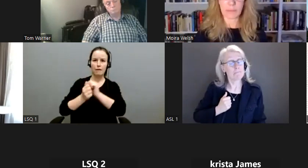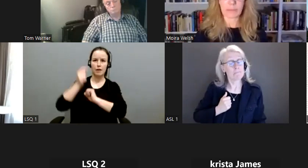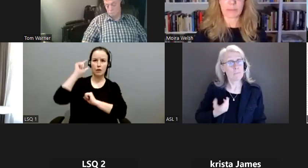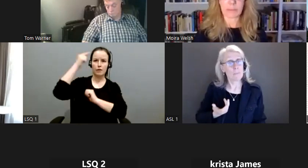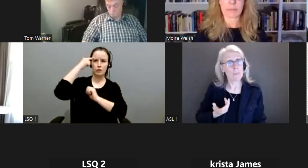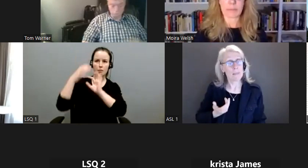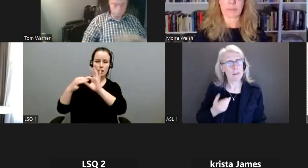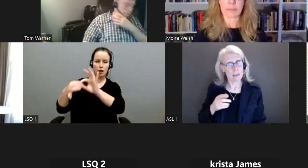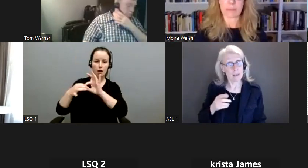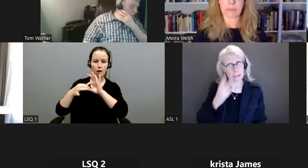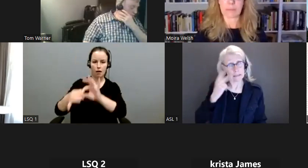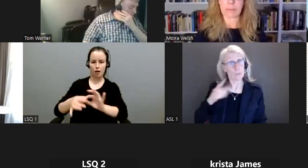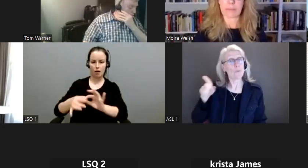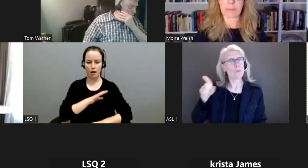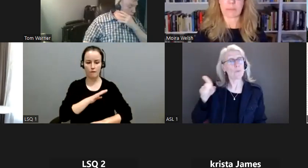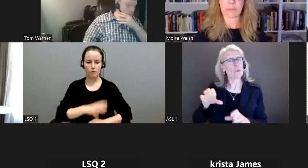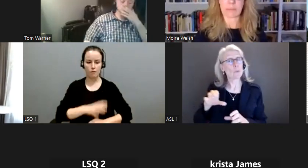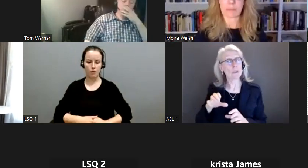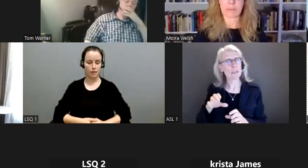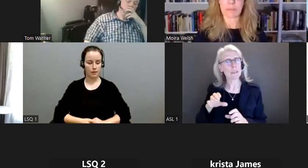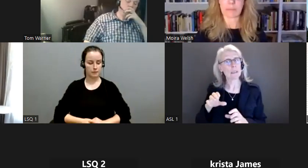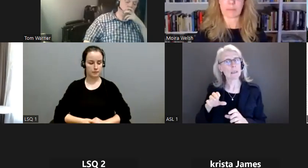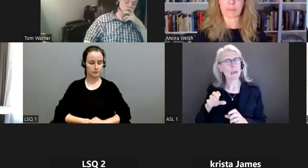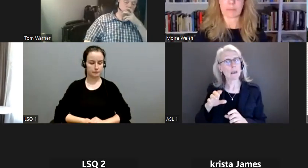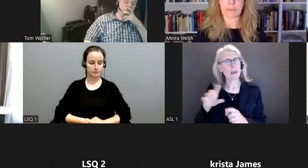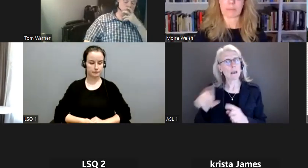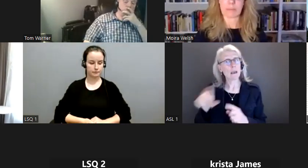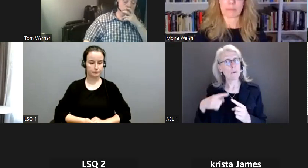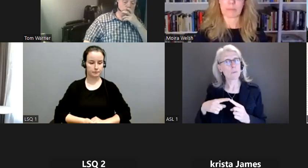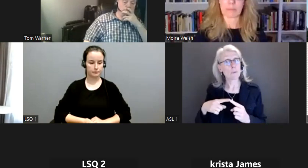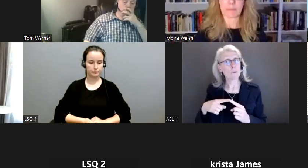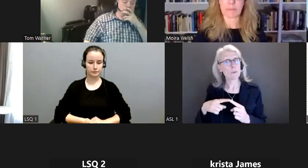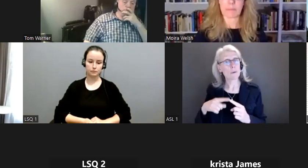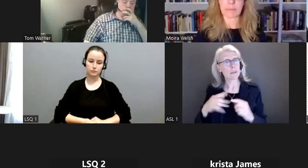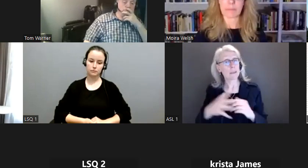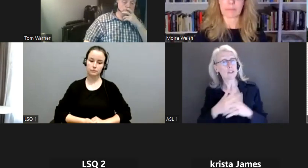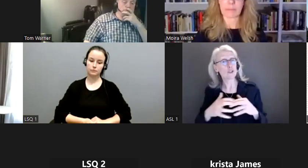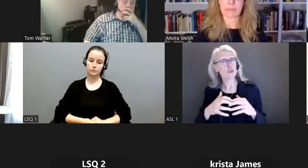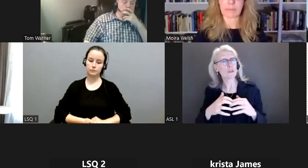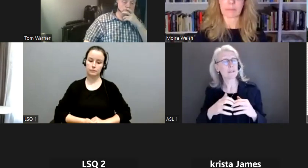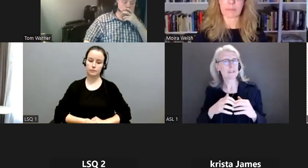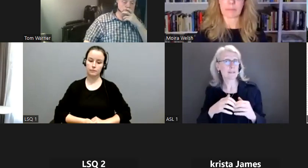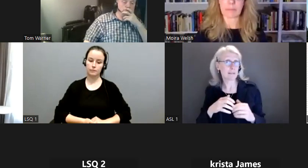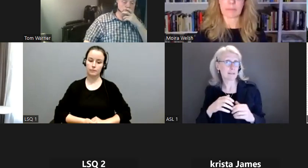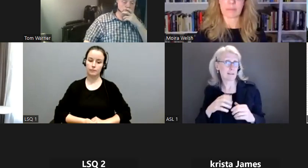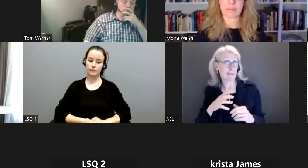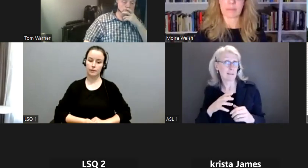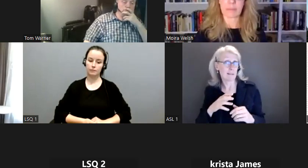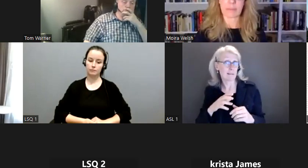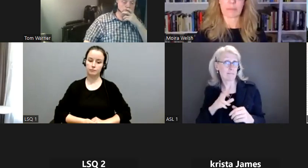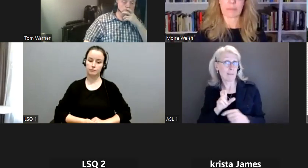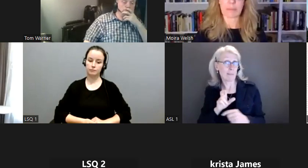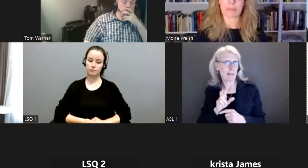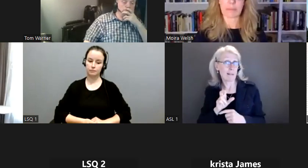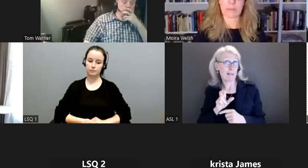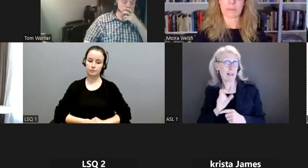what they are doing in relation to the specific needs of Indigenous elders across the country. Now, the